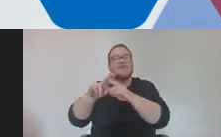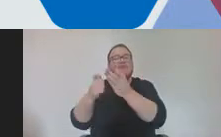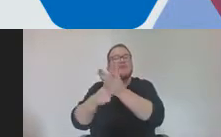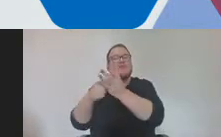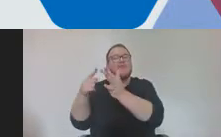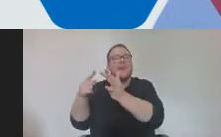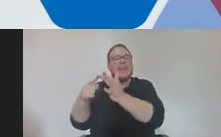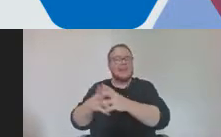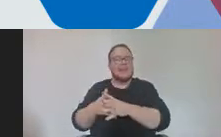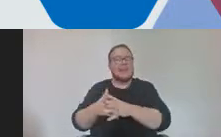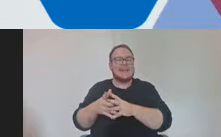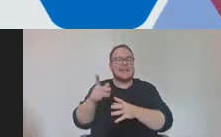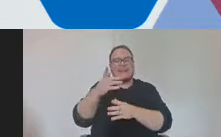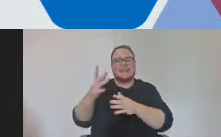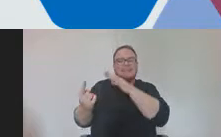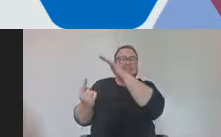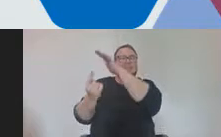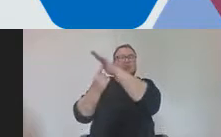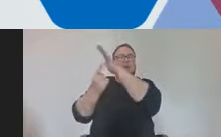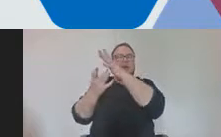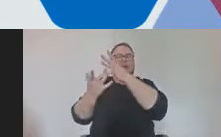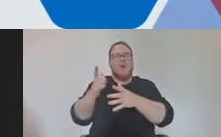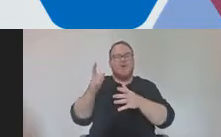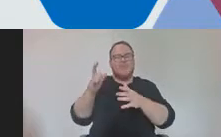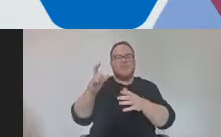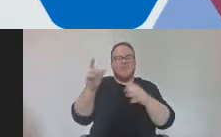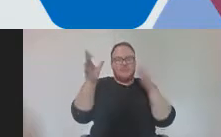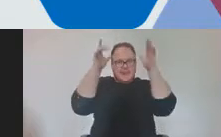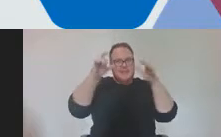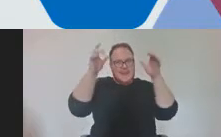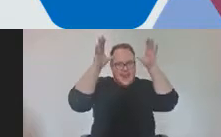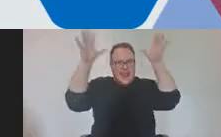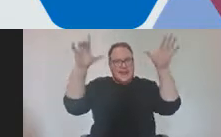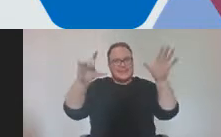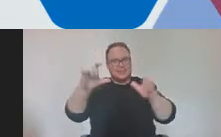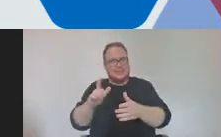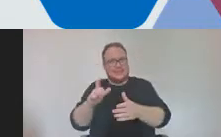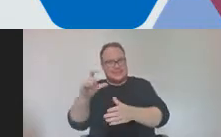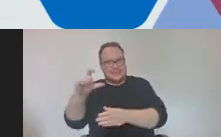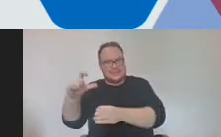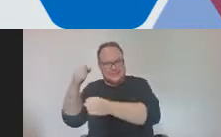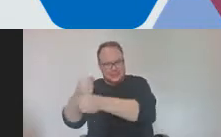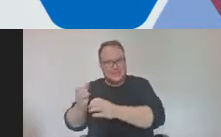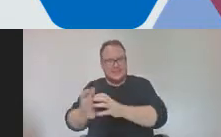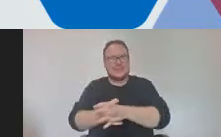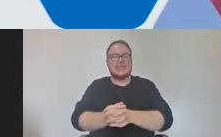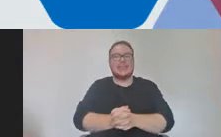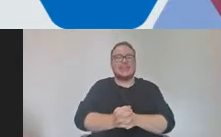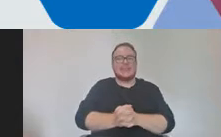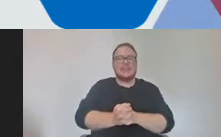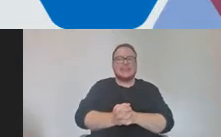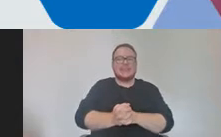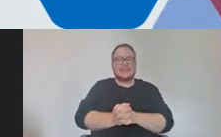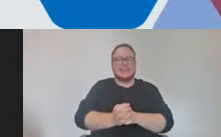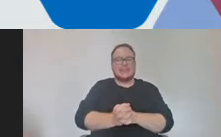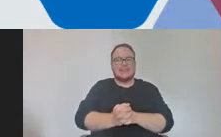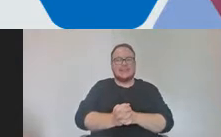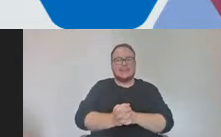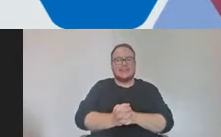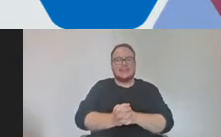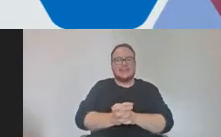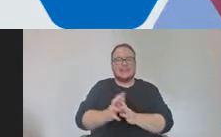Chase CCG, one of the GPs in South Staffordshire or Southwest Staffordshire, and